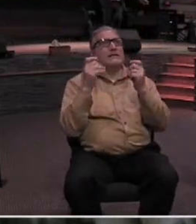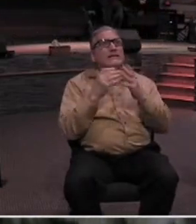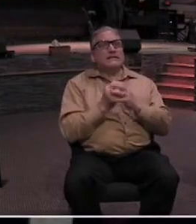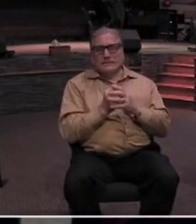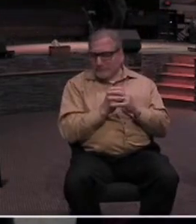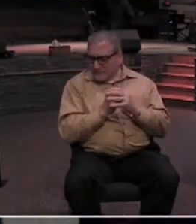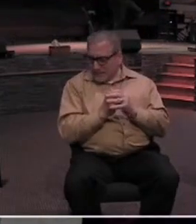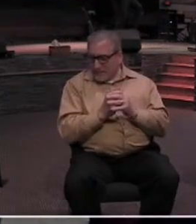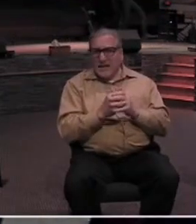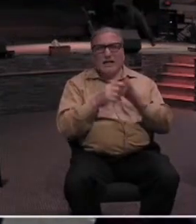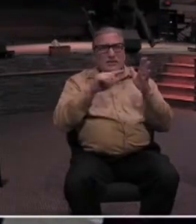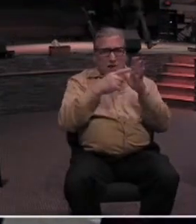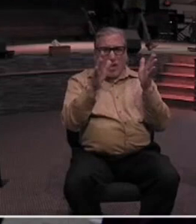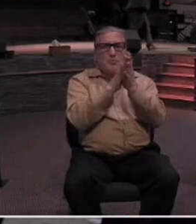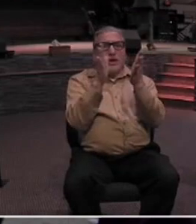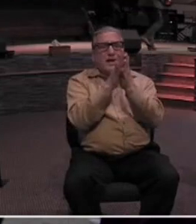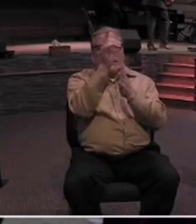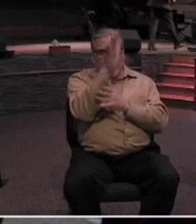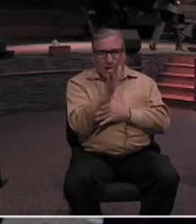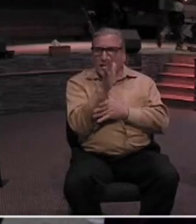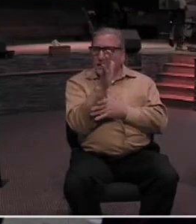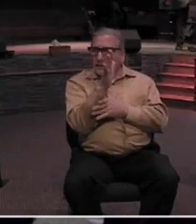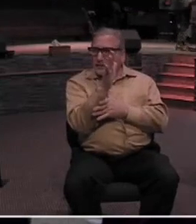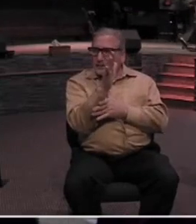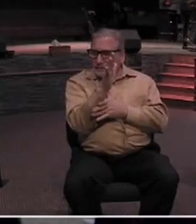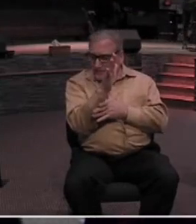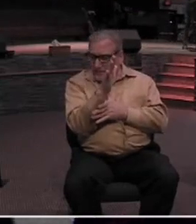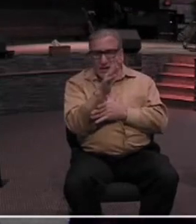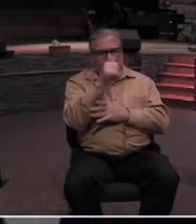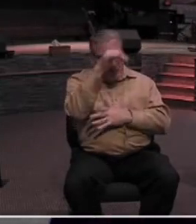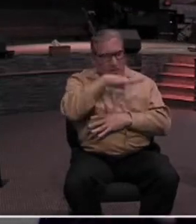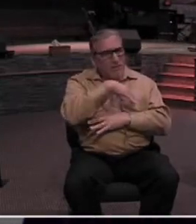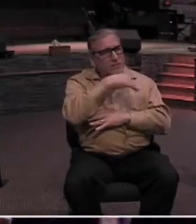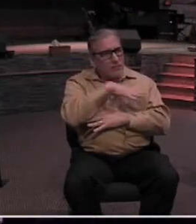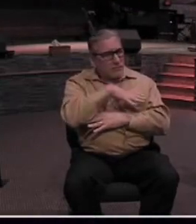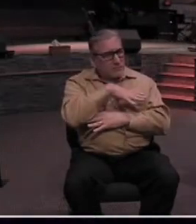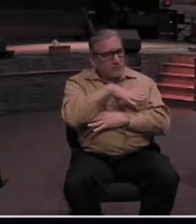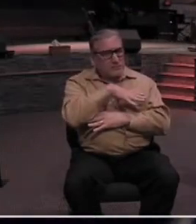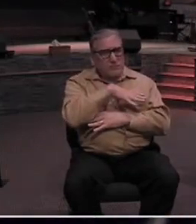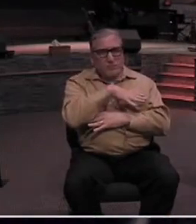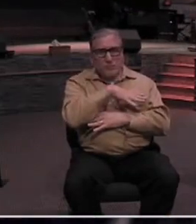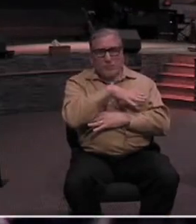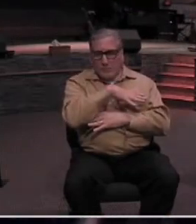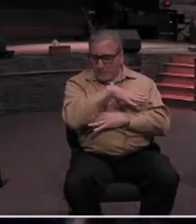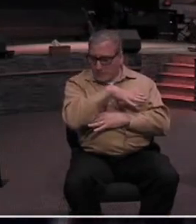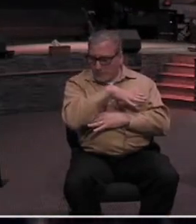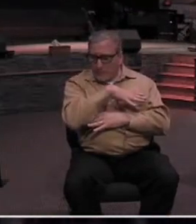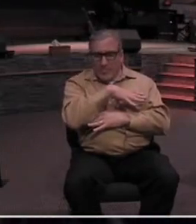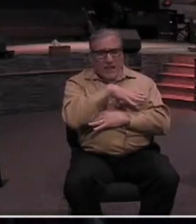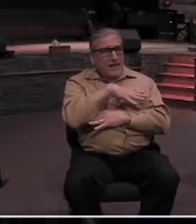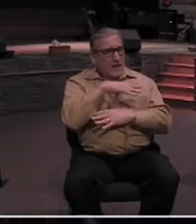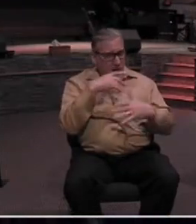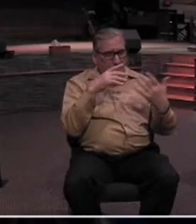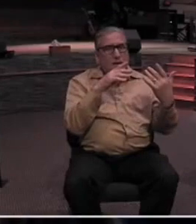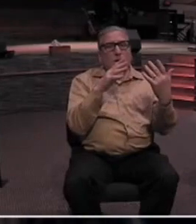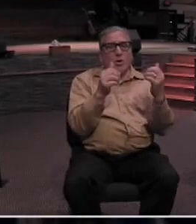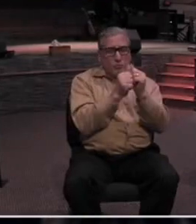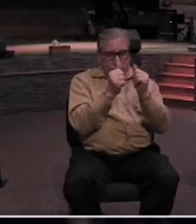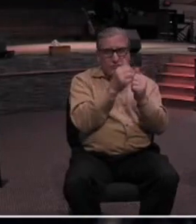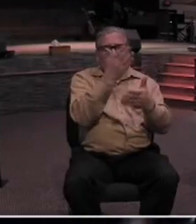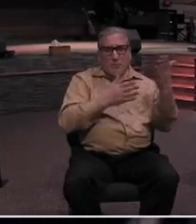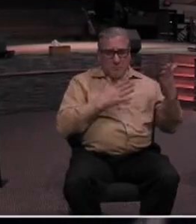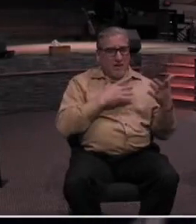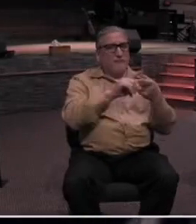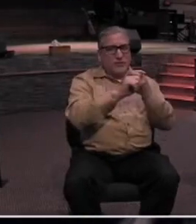I begin to praise God. Ladies and gentlemen, I got down with some of my friends. We begin to dance and